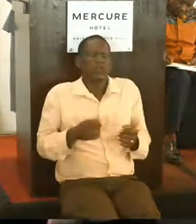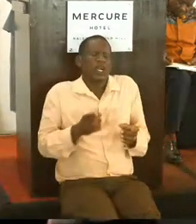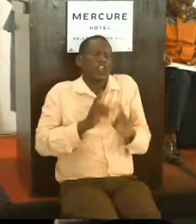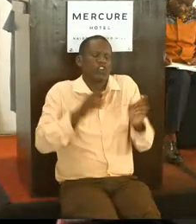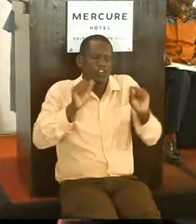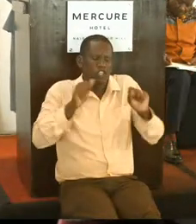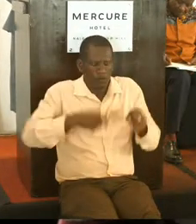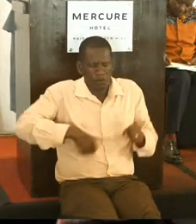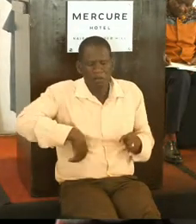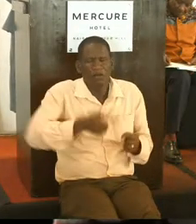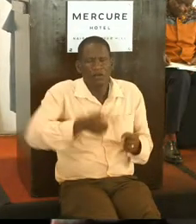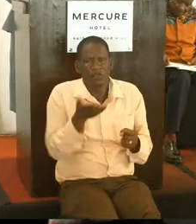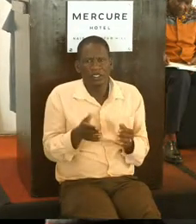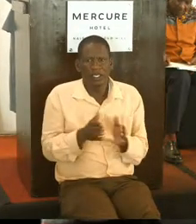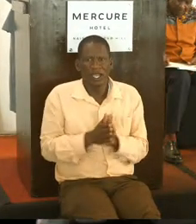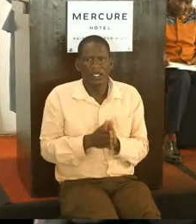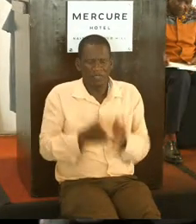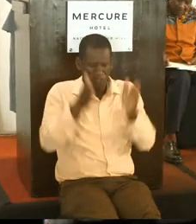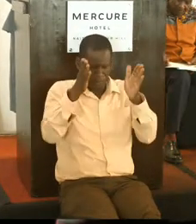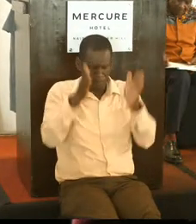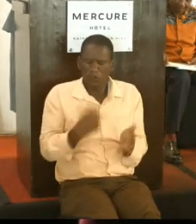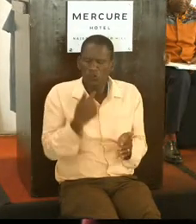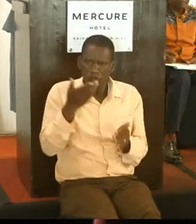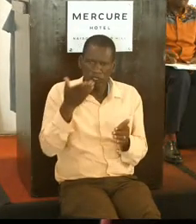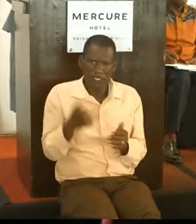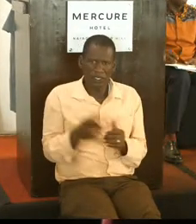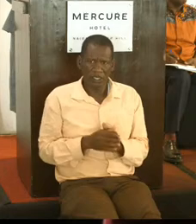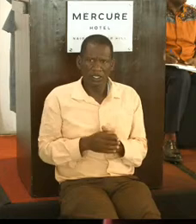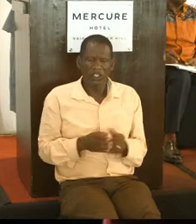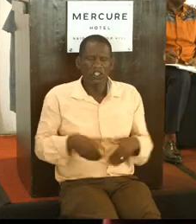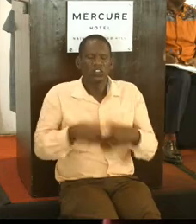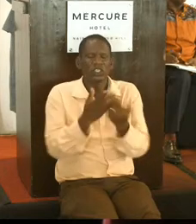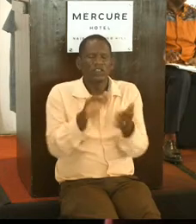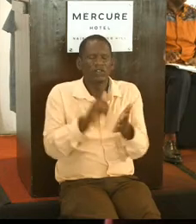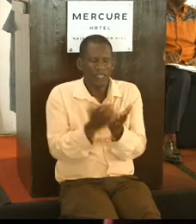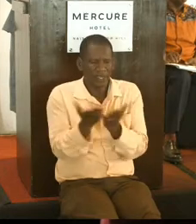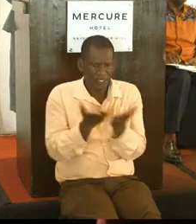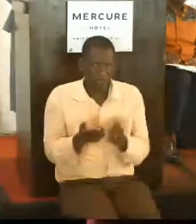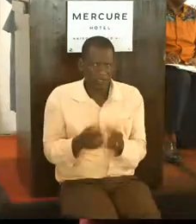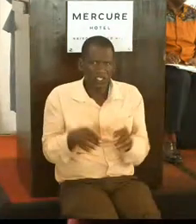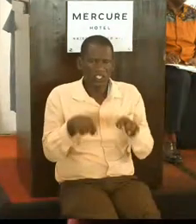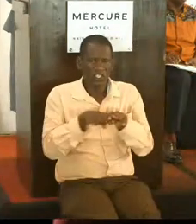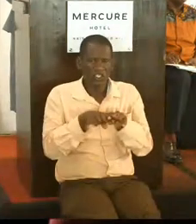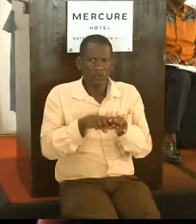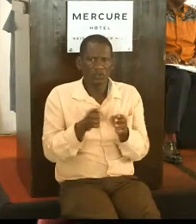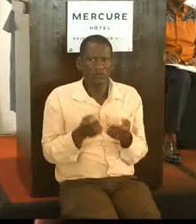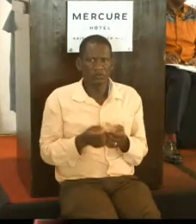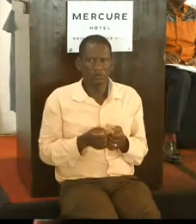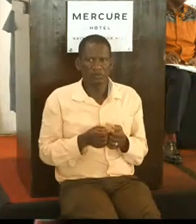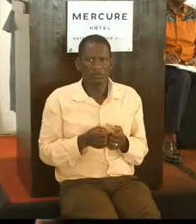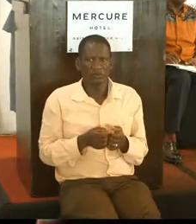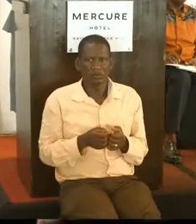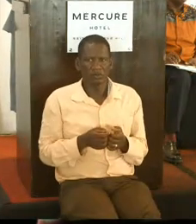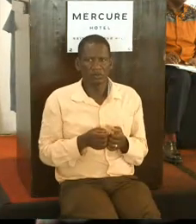afford and the person who is there to give that service is also